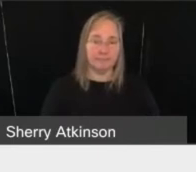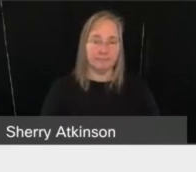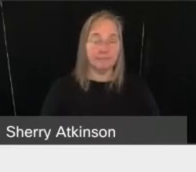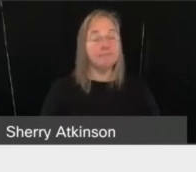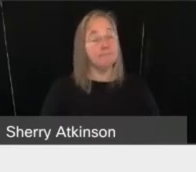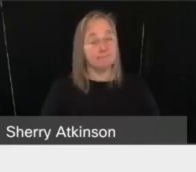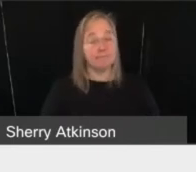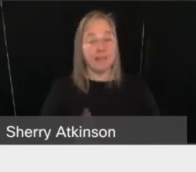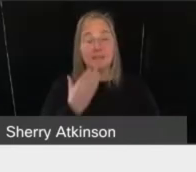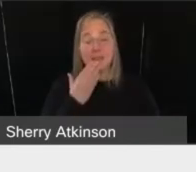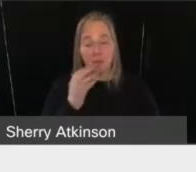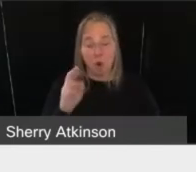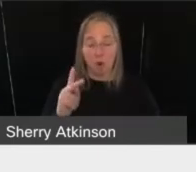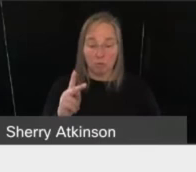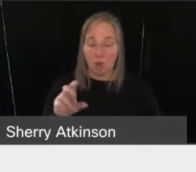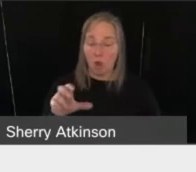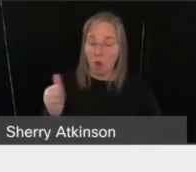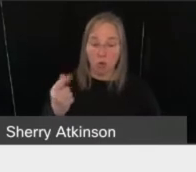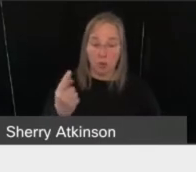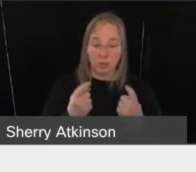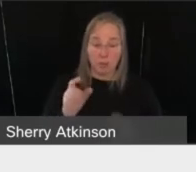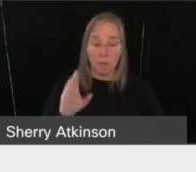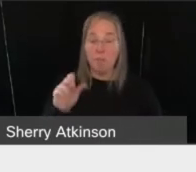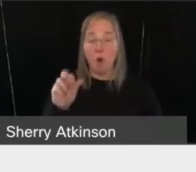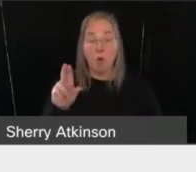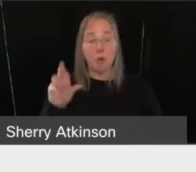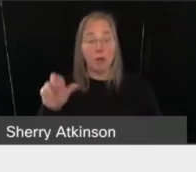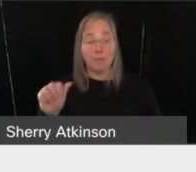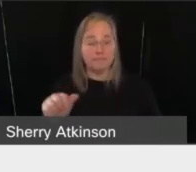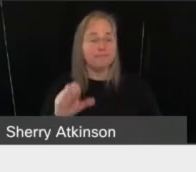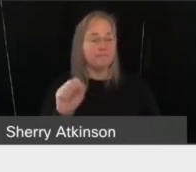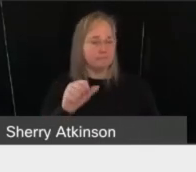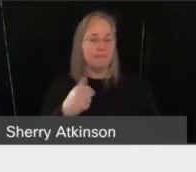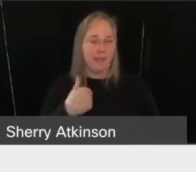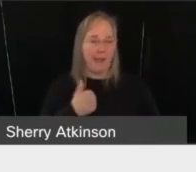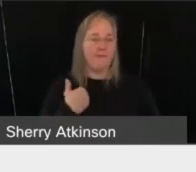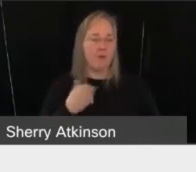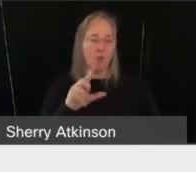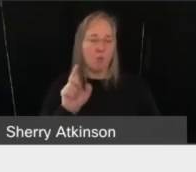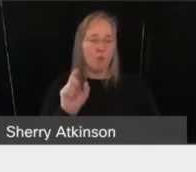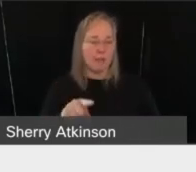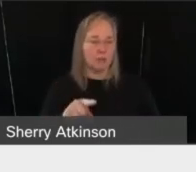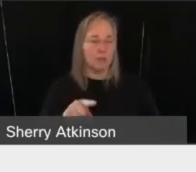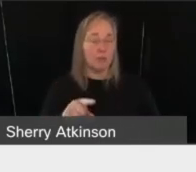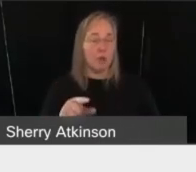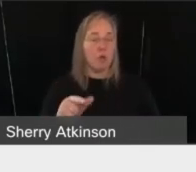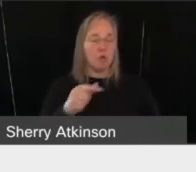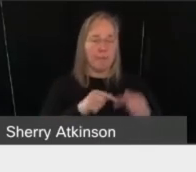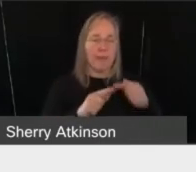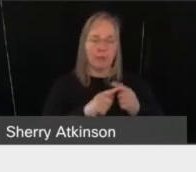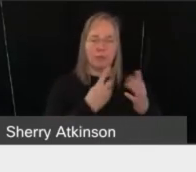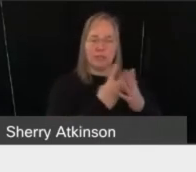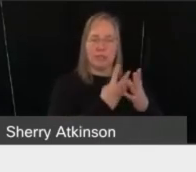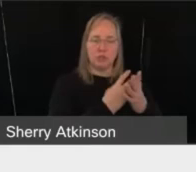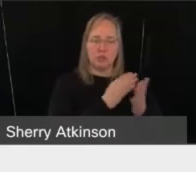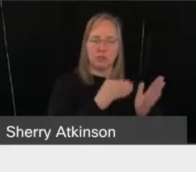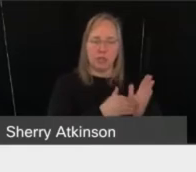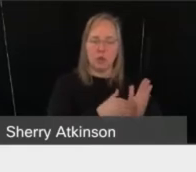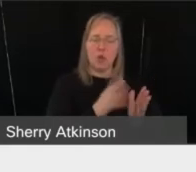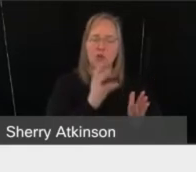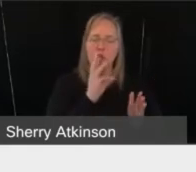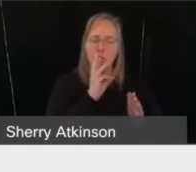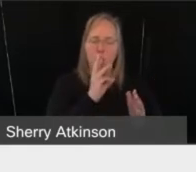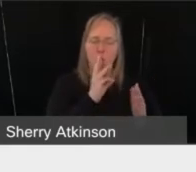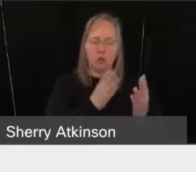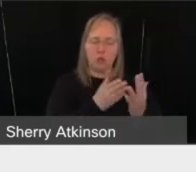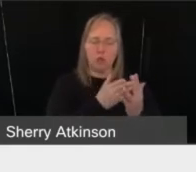Thank you, Mark. Any other questions, Barbara? Yes, I have a question. Going back to the detention center, the water infiltration in the